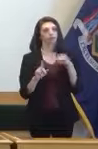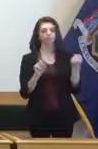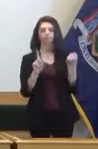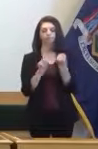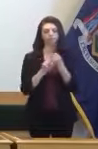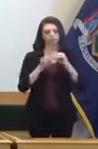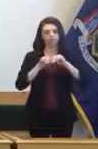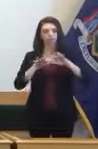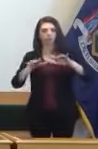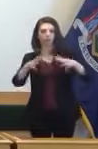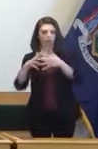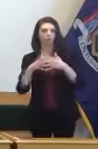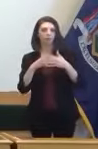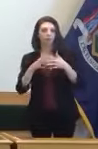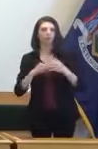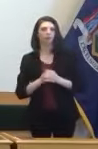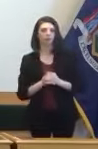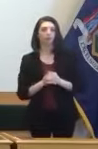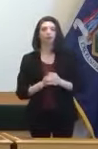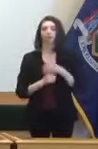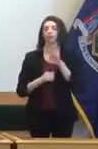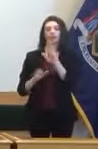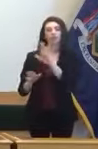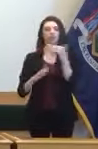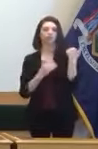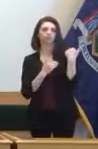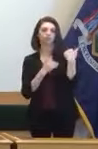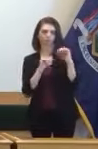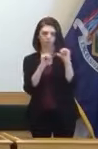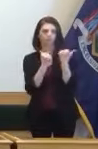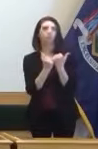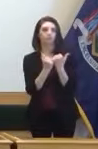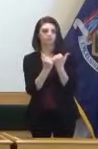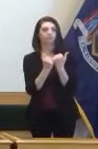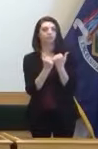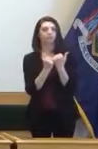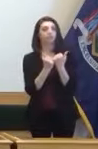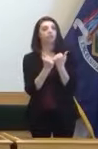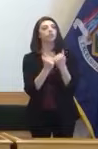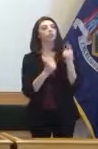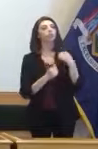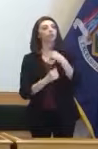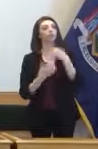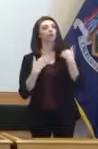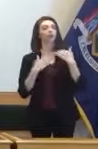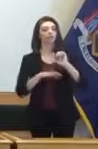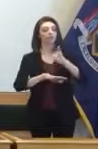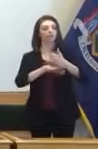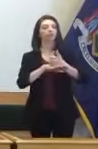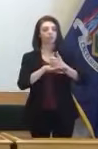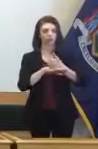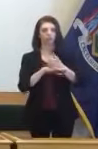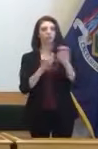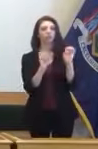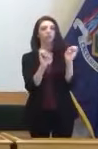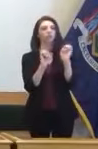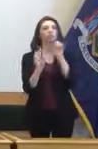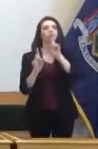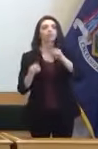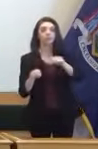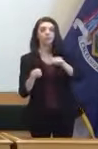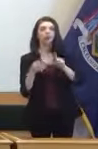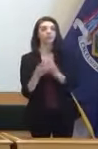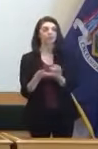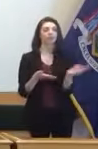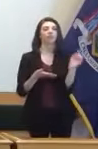Health Department, as I said, is the lead response agency. The county activated our Emergency Operations Center a week ago to help